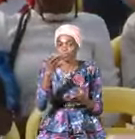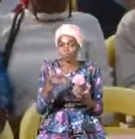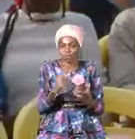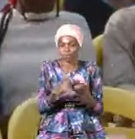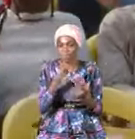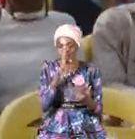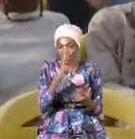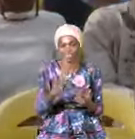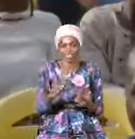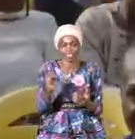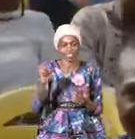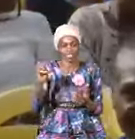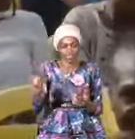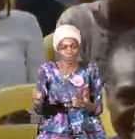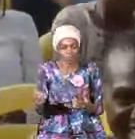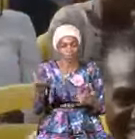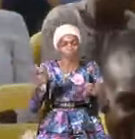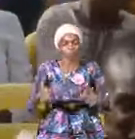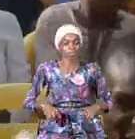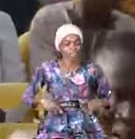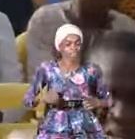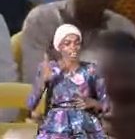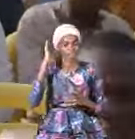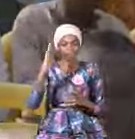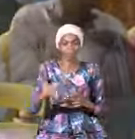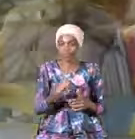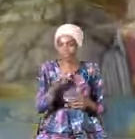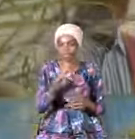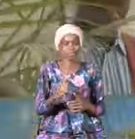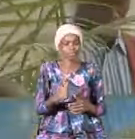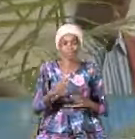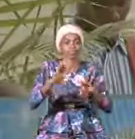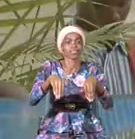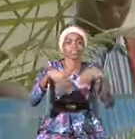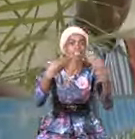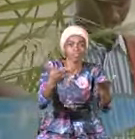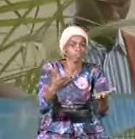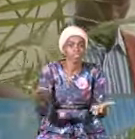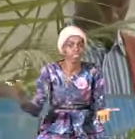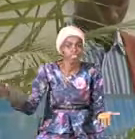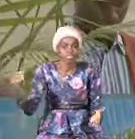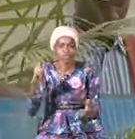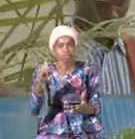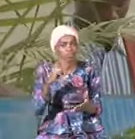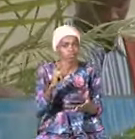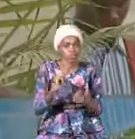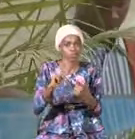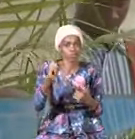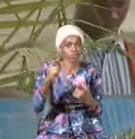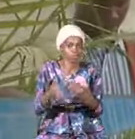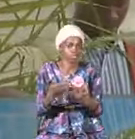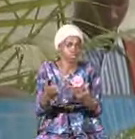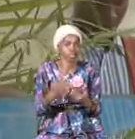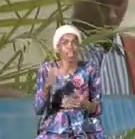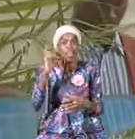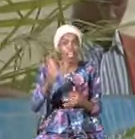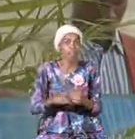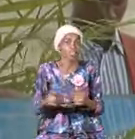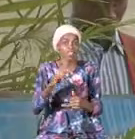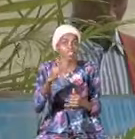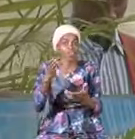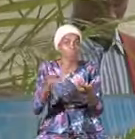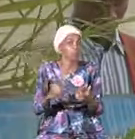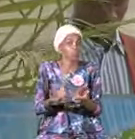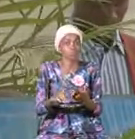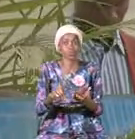So life will not readily hand over things to you. Everything you will want for who you want to be is